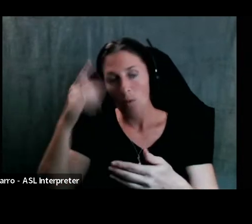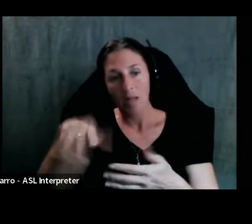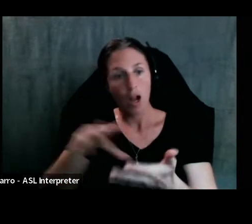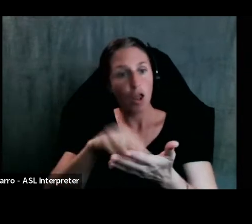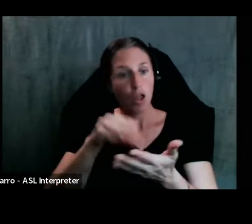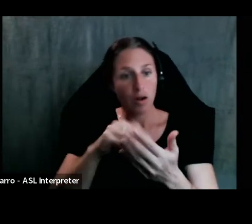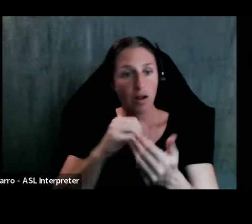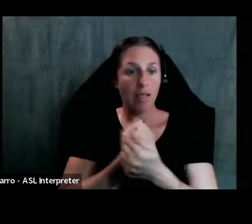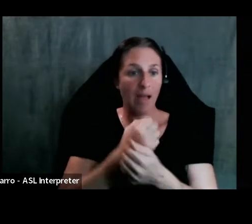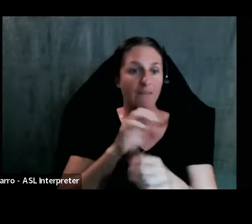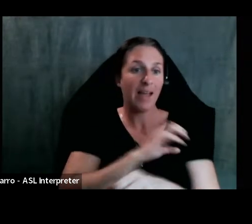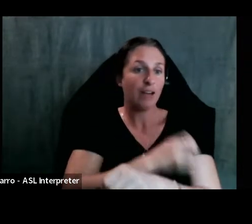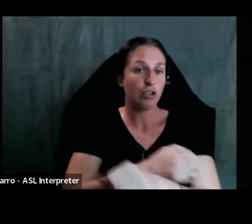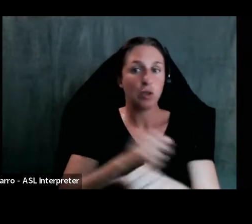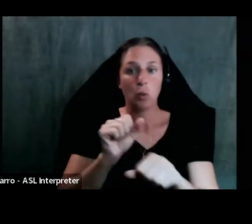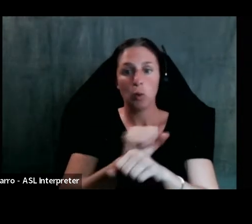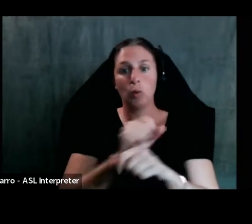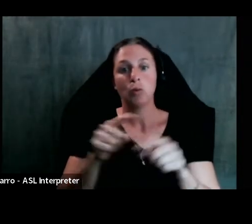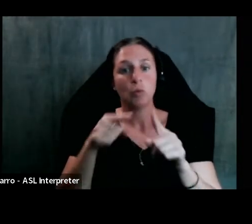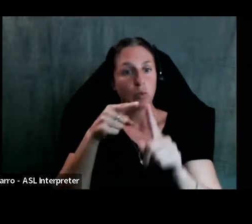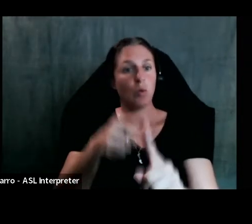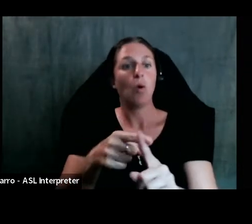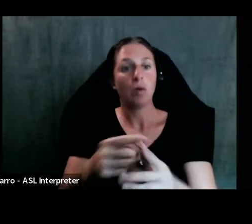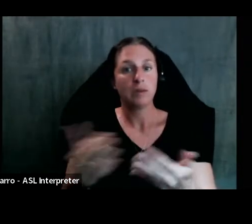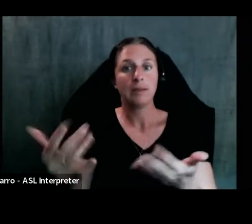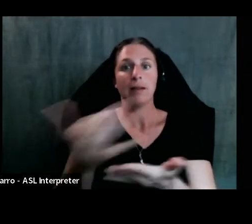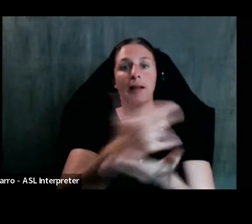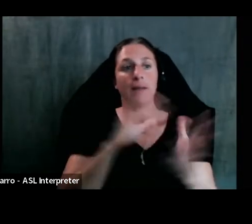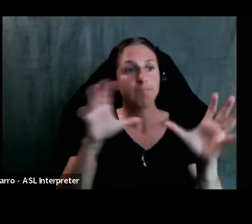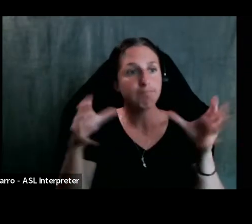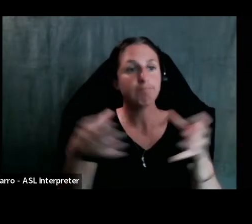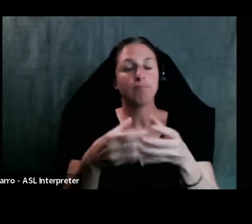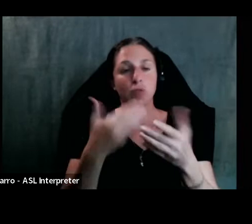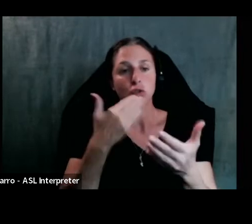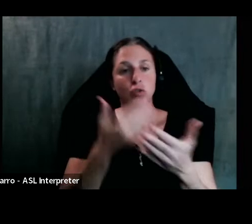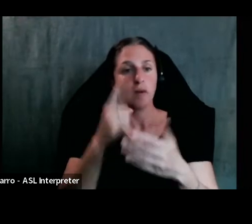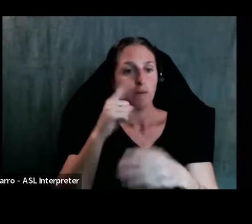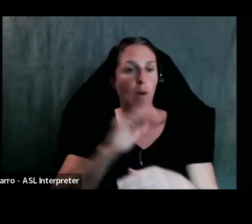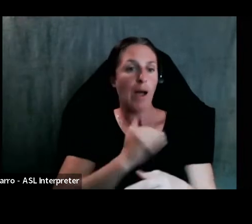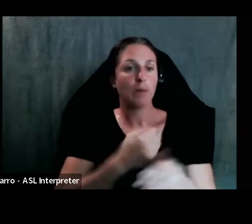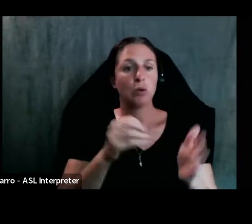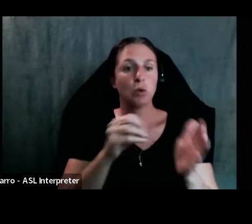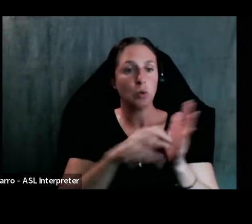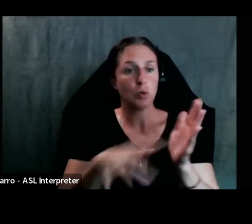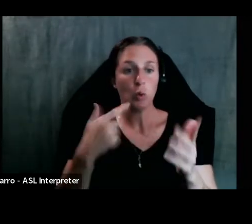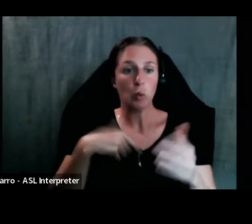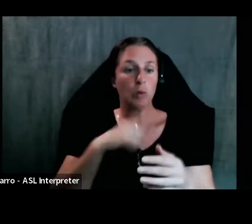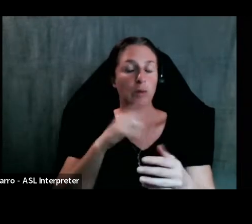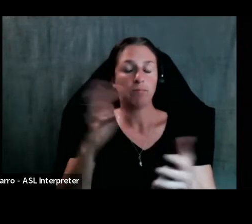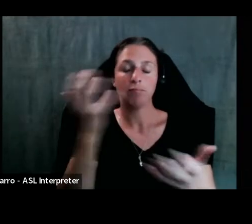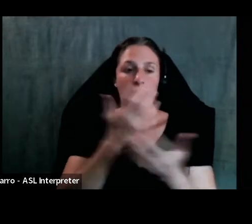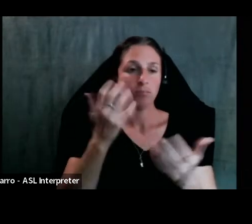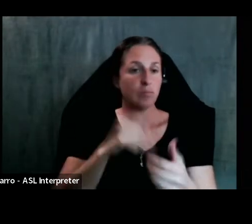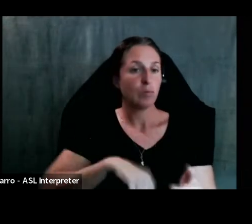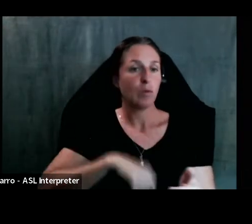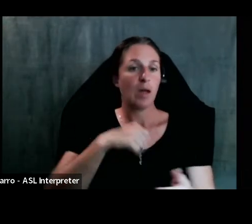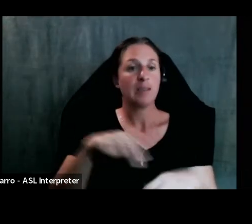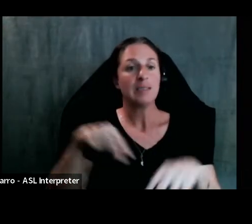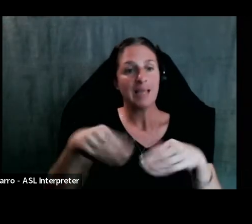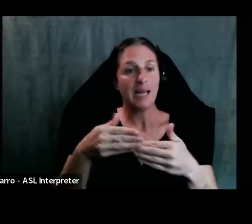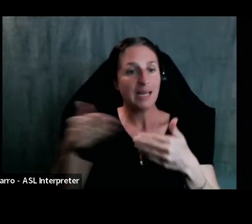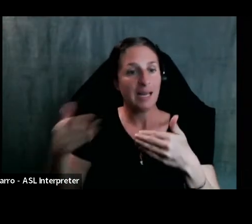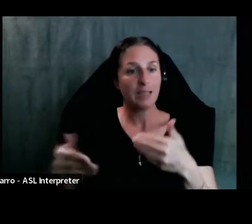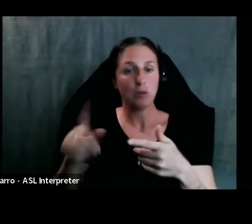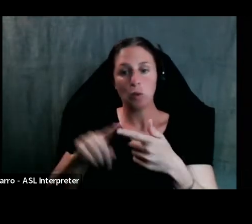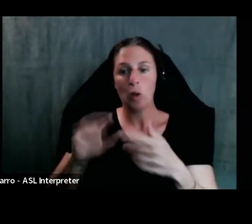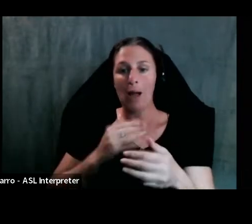is working towards the longevity of a collective good for our students. We are incredibly proud to stand next to and with the educators